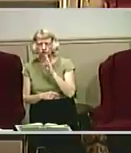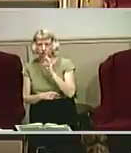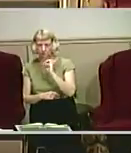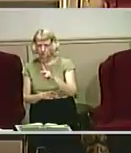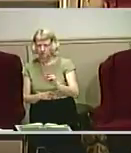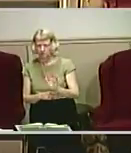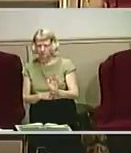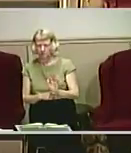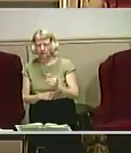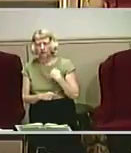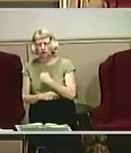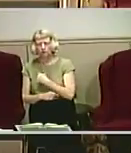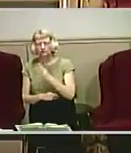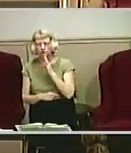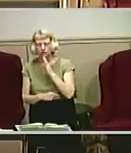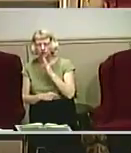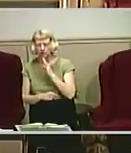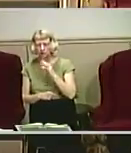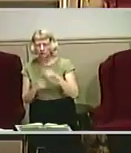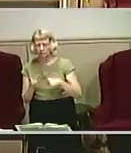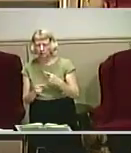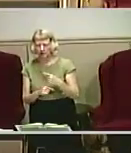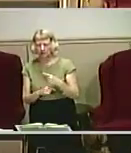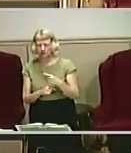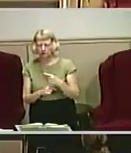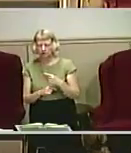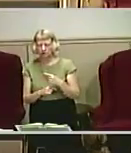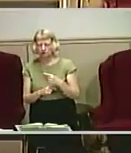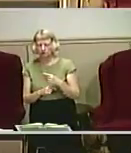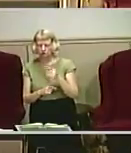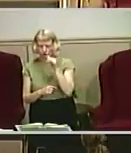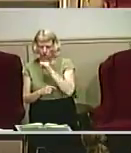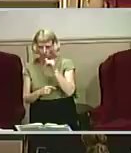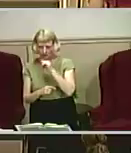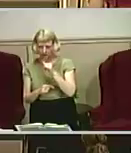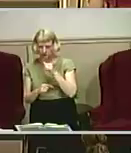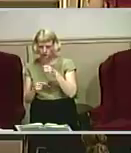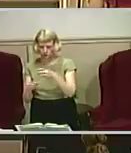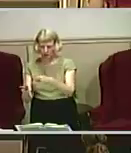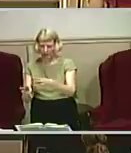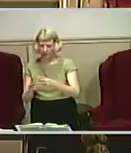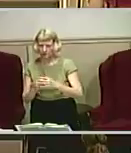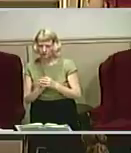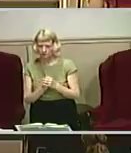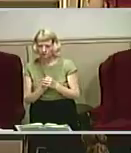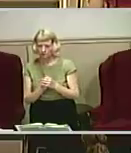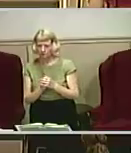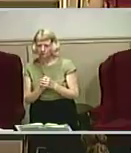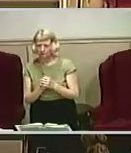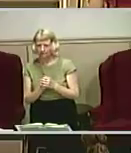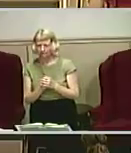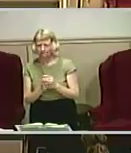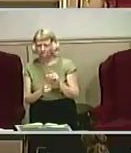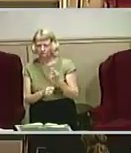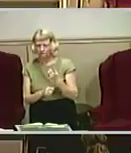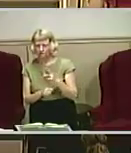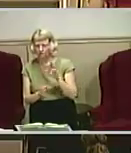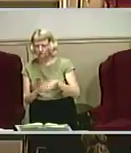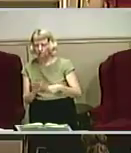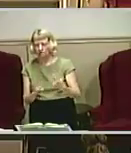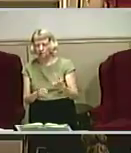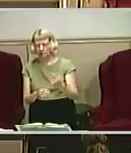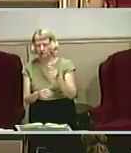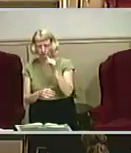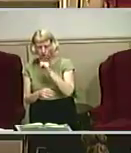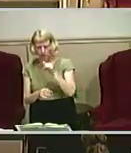right? When we talk about wise guys, we're talking about actually a foolish way. When you take 1 Corinthians 1, the